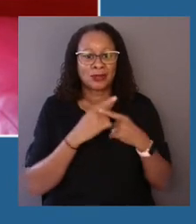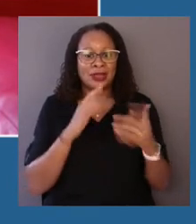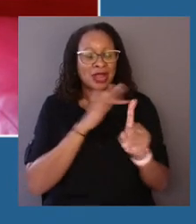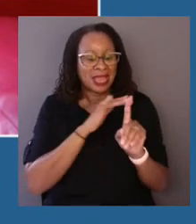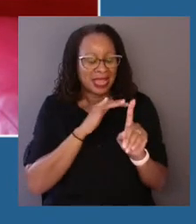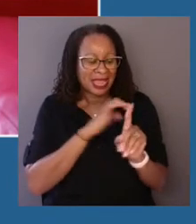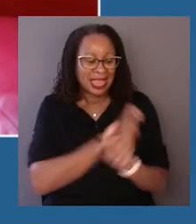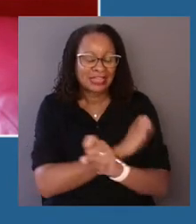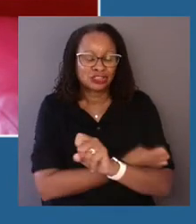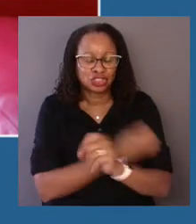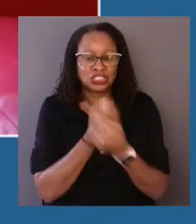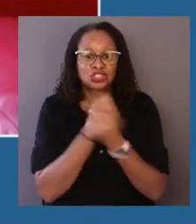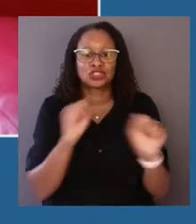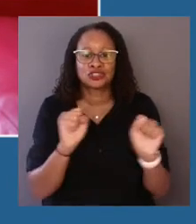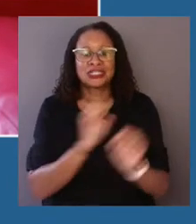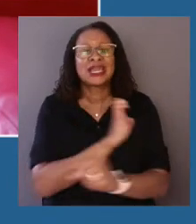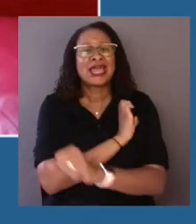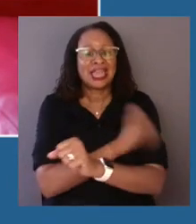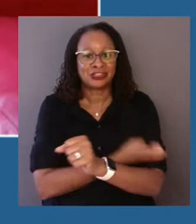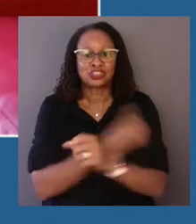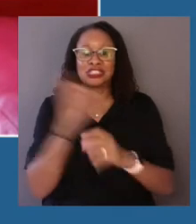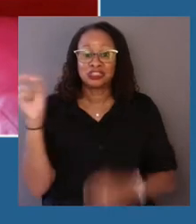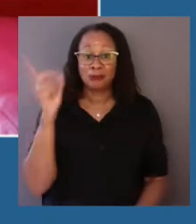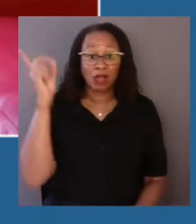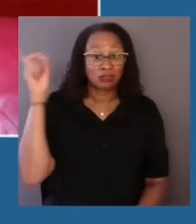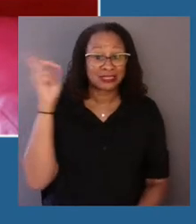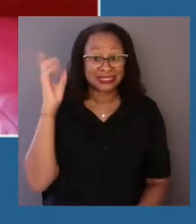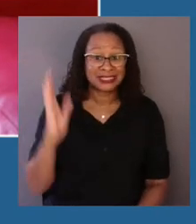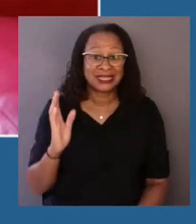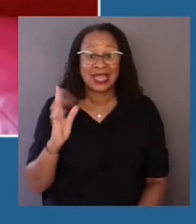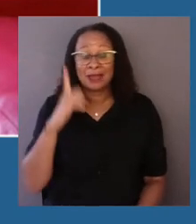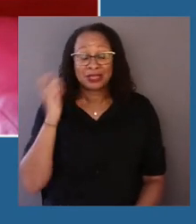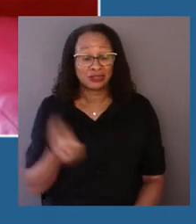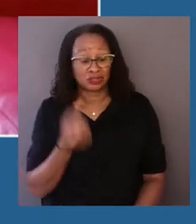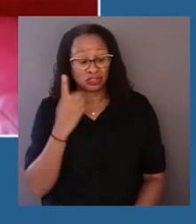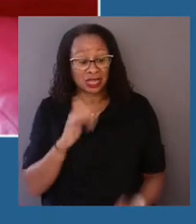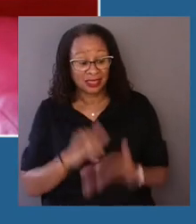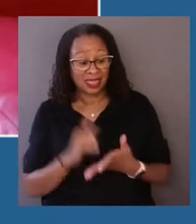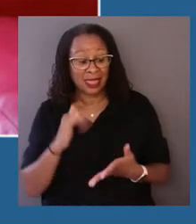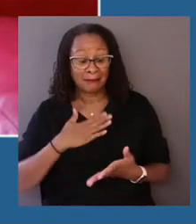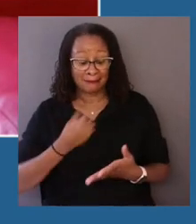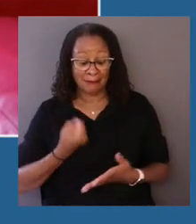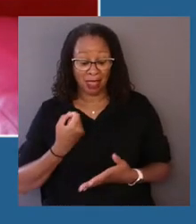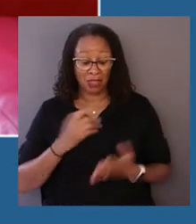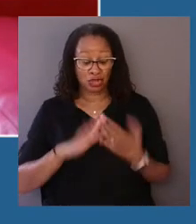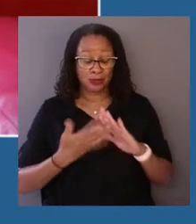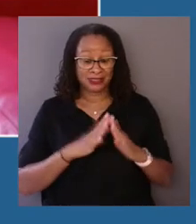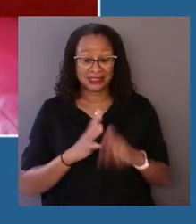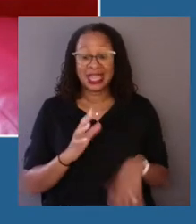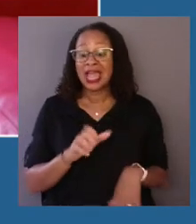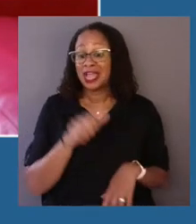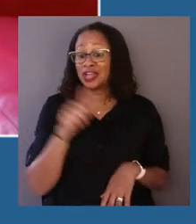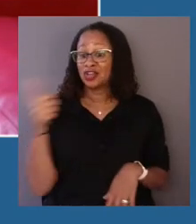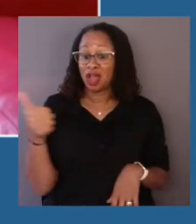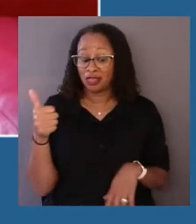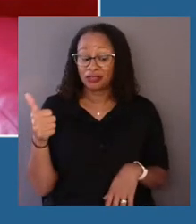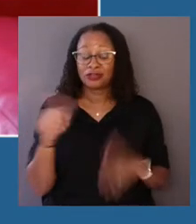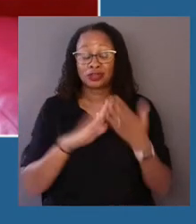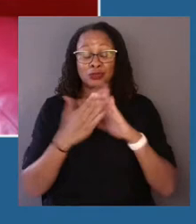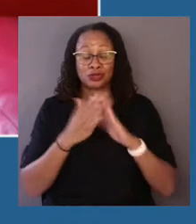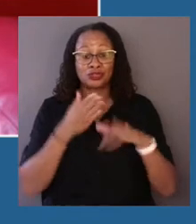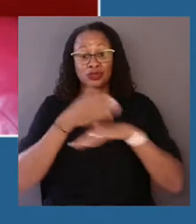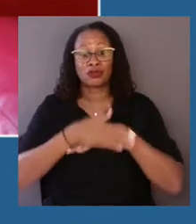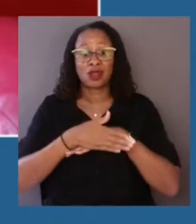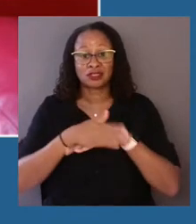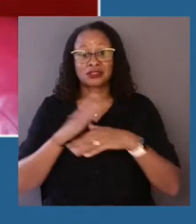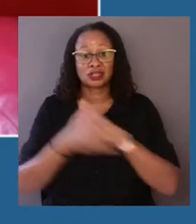energy democracy, because we understood that not only in my community, but in communities across the country, we